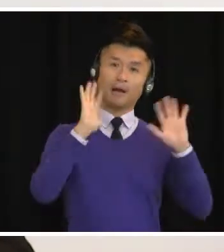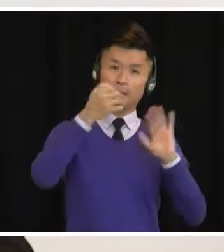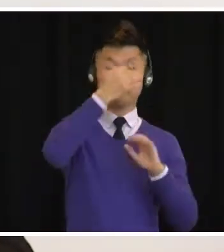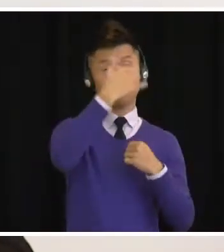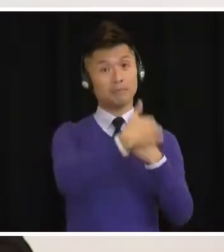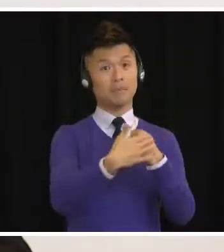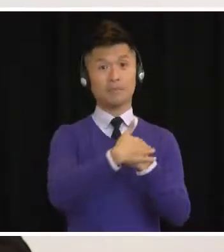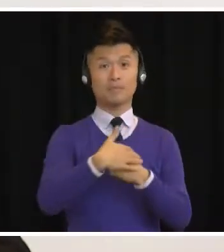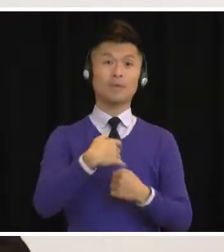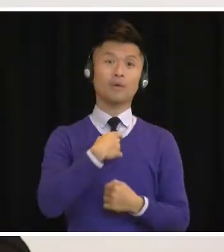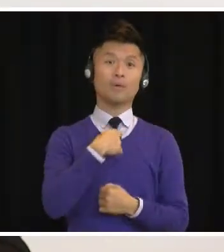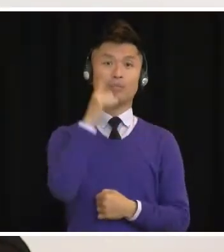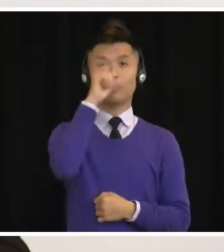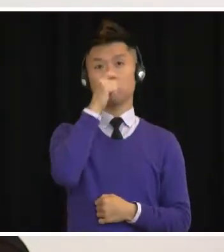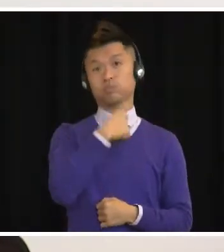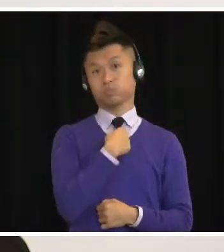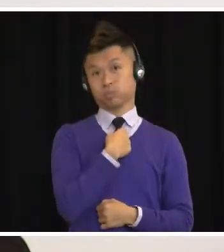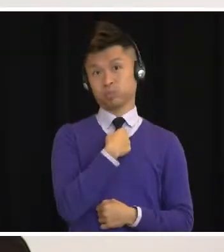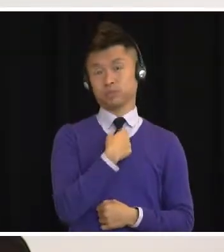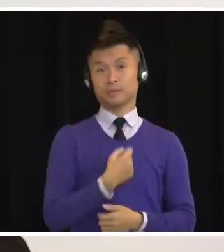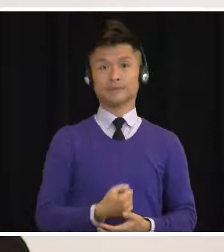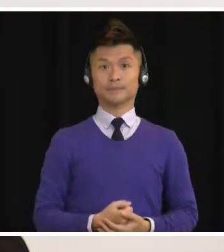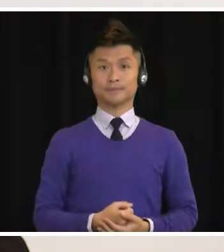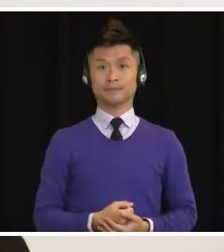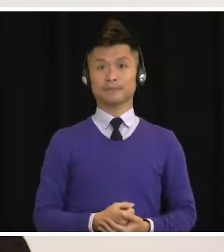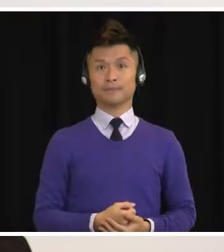while you